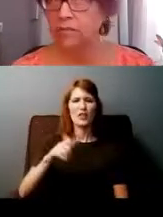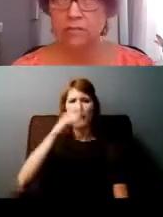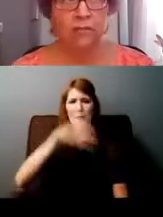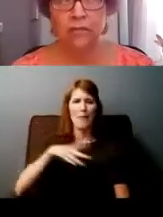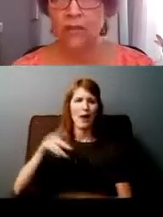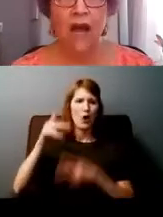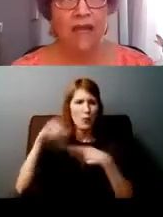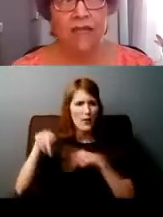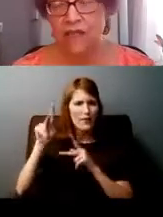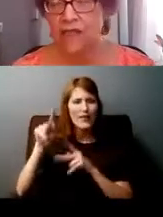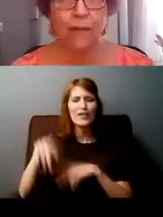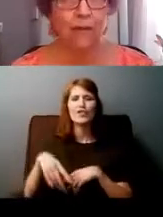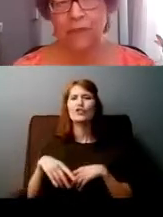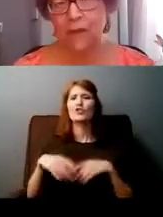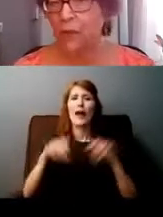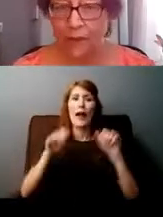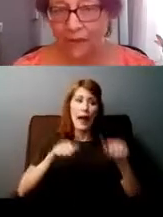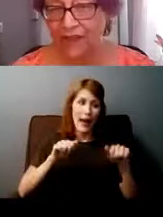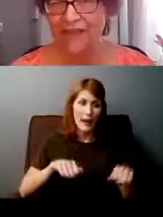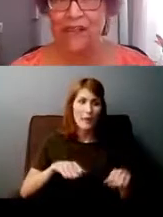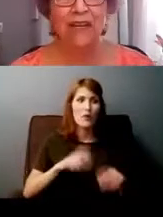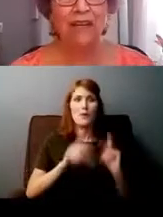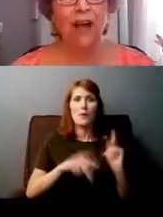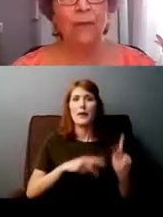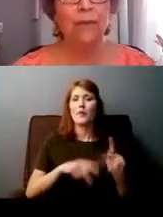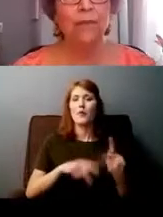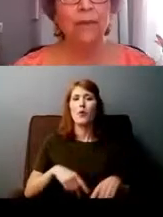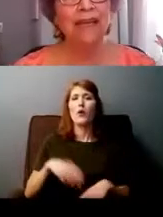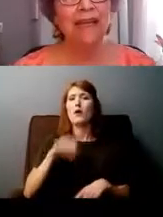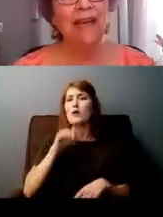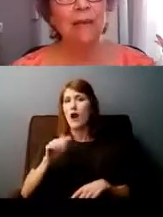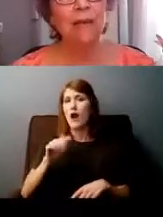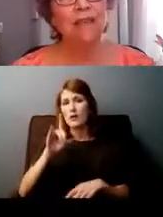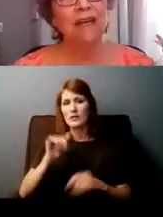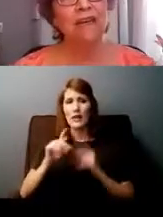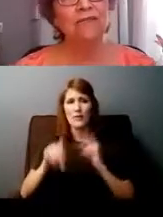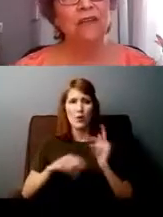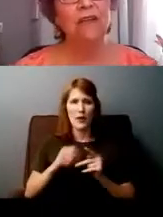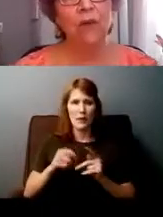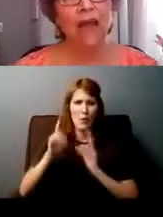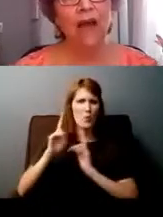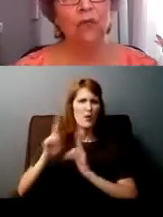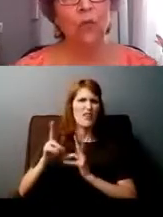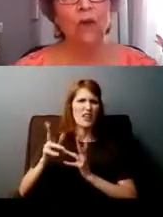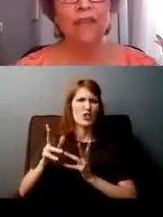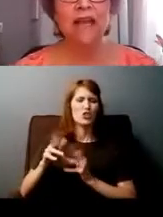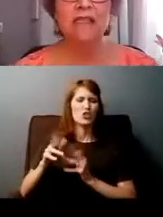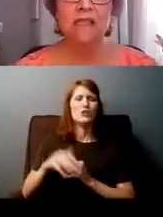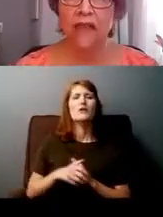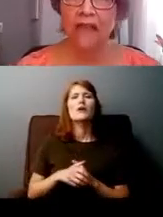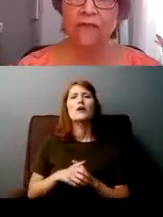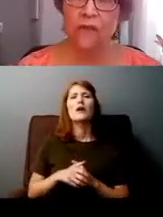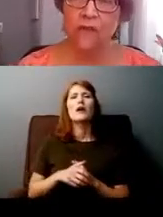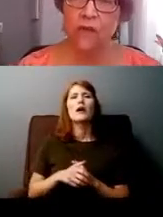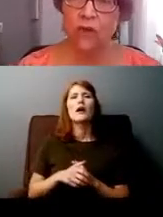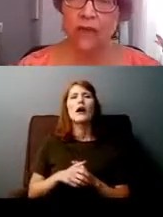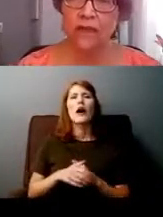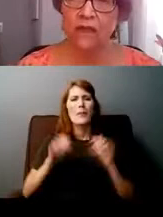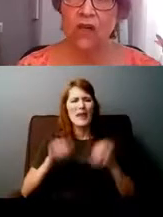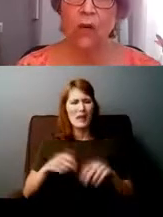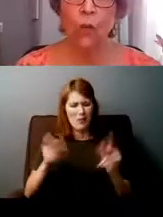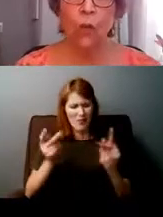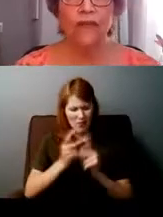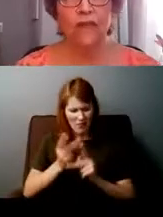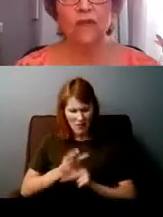people, non-disabled people privilege. I mean, being able to kind of figure out what that's like for